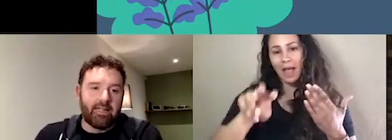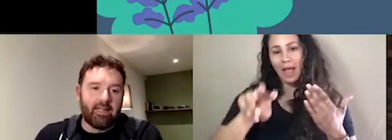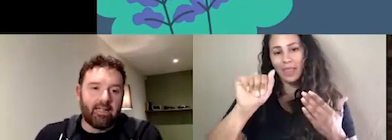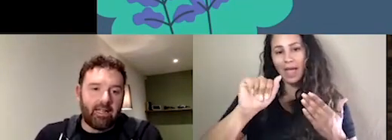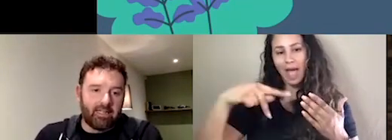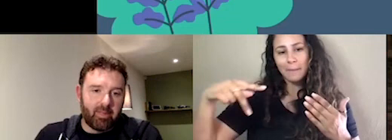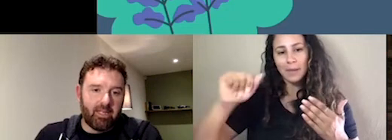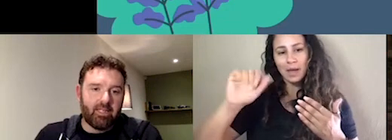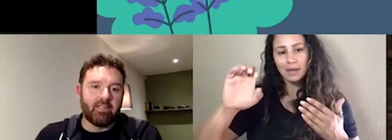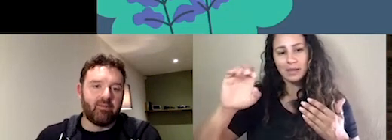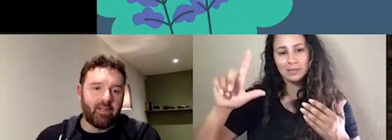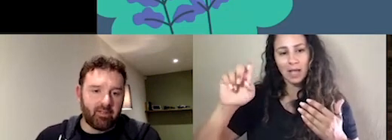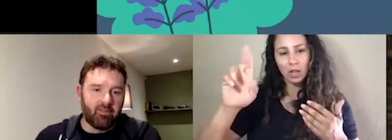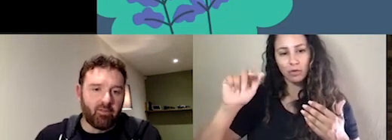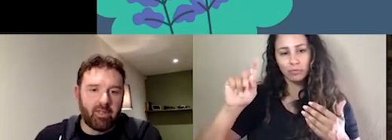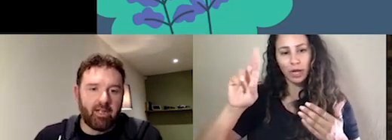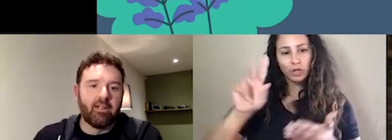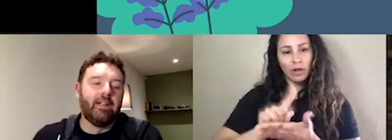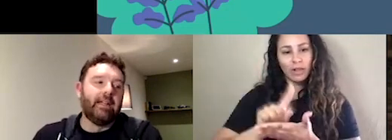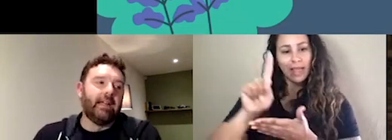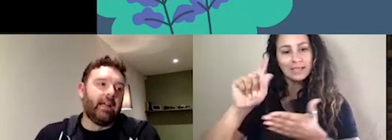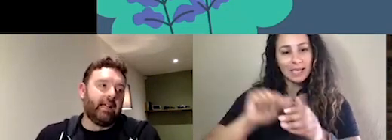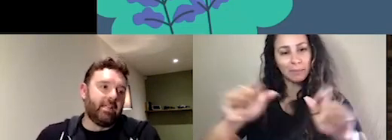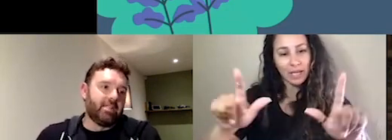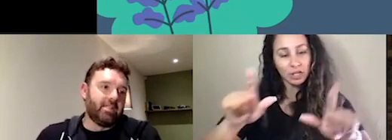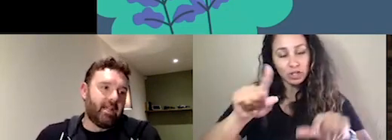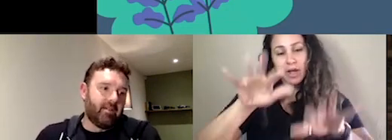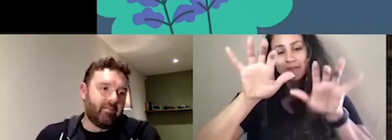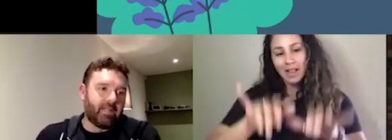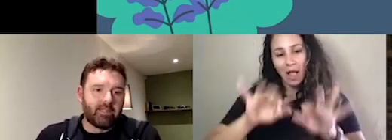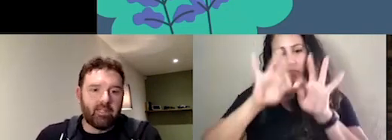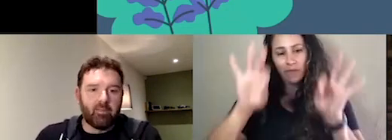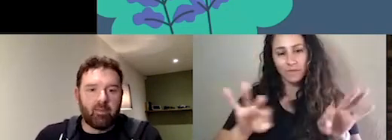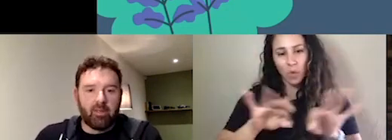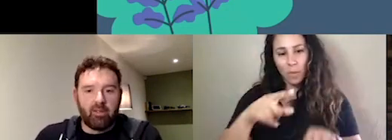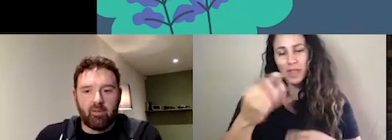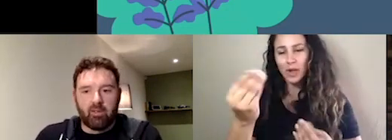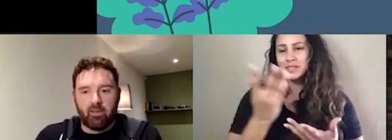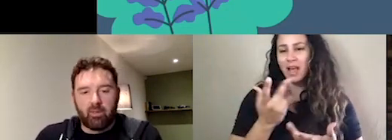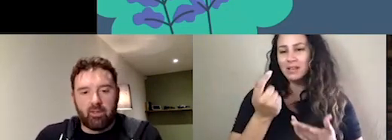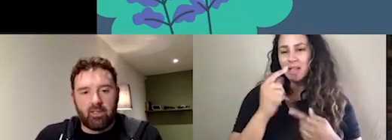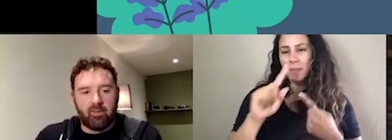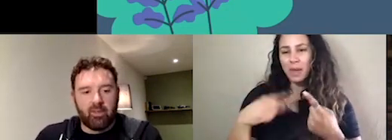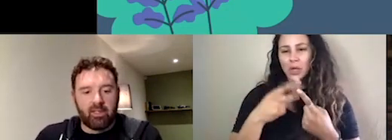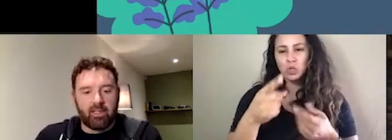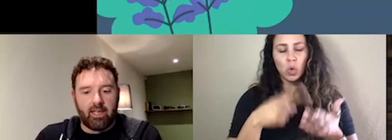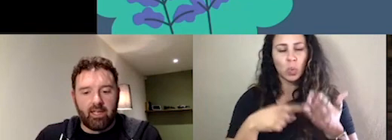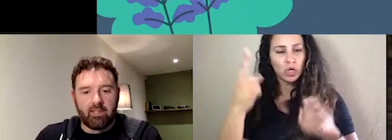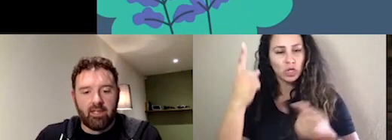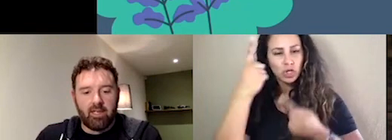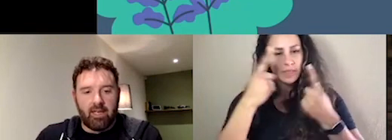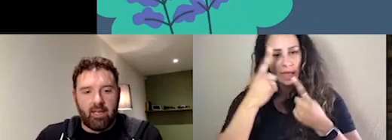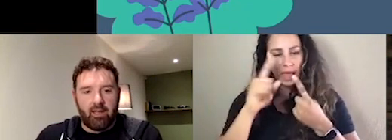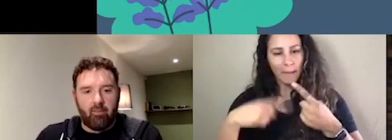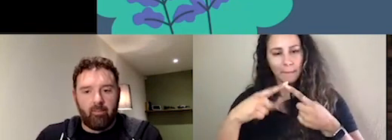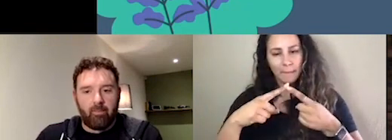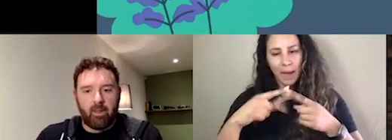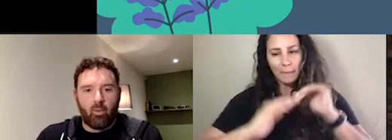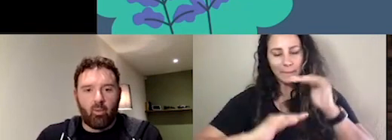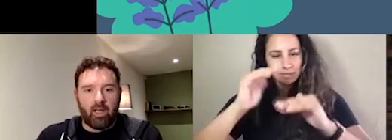Accelerator landing page and fill out the form there, and tell us a little bit about you and what you're thinking of building. And